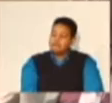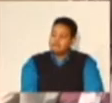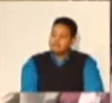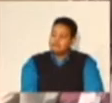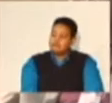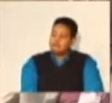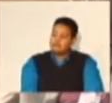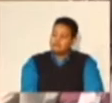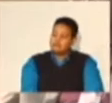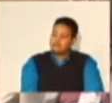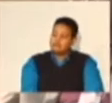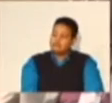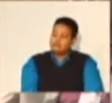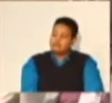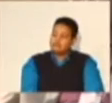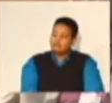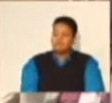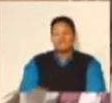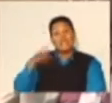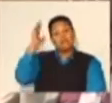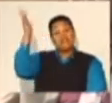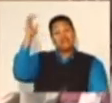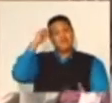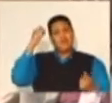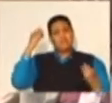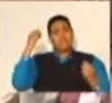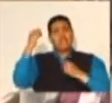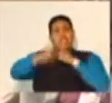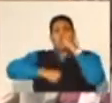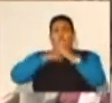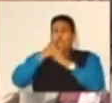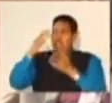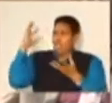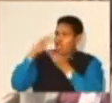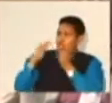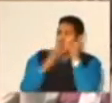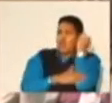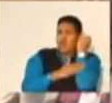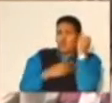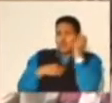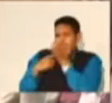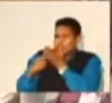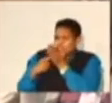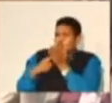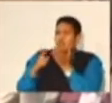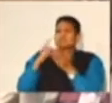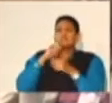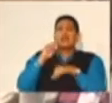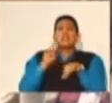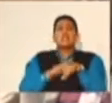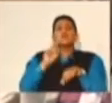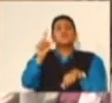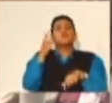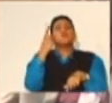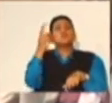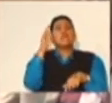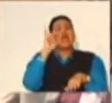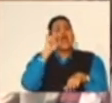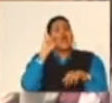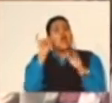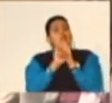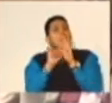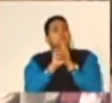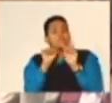Mr. Speaker, for decades as a nation, we have been discussing the implementation of a national unique identification system for all